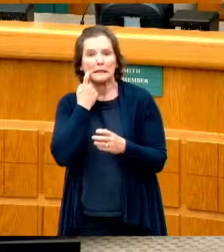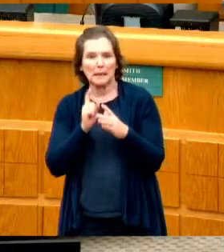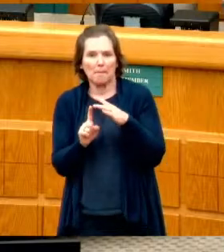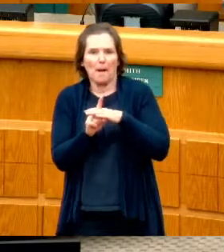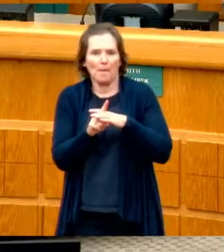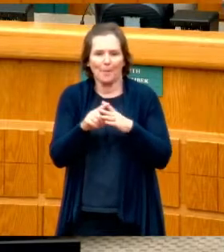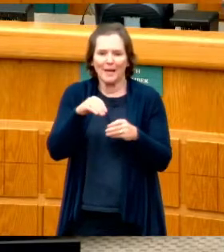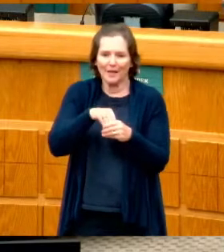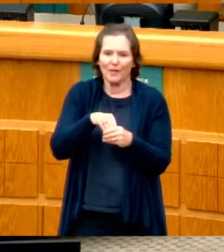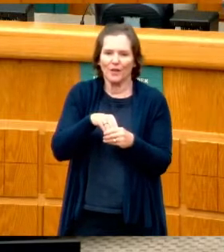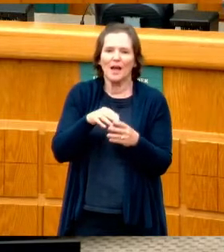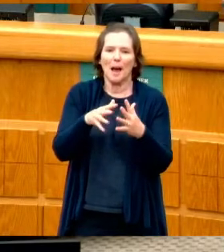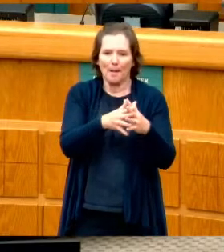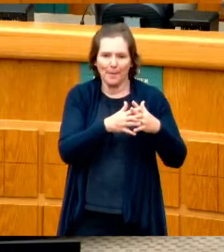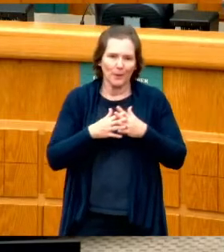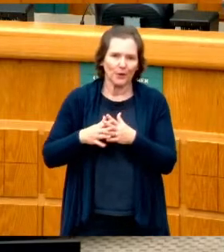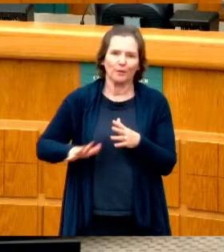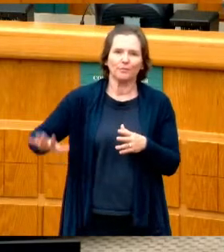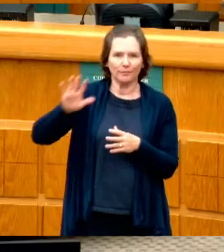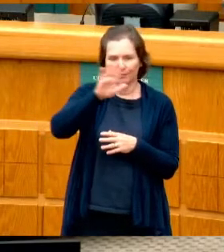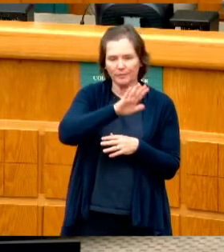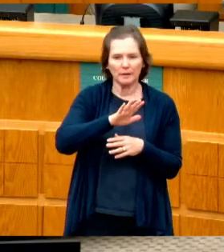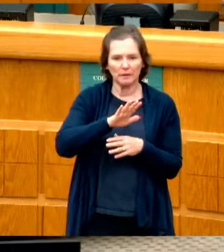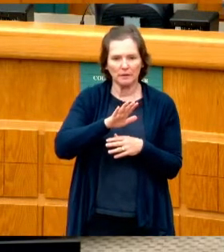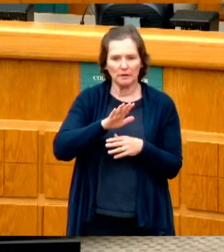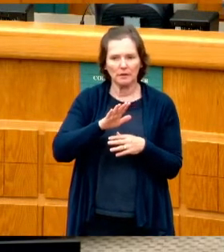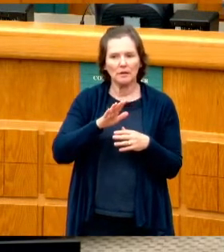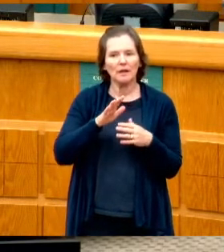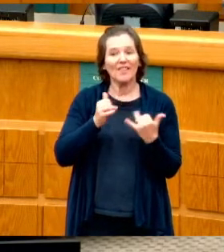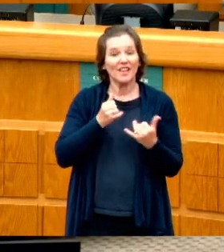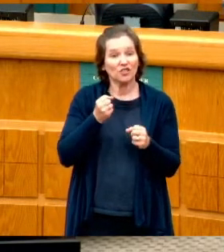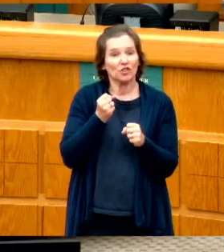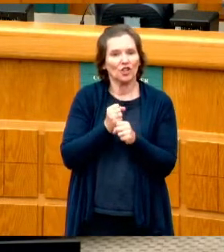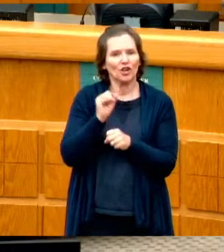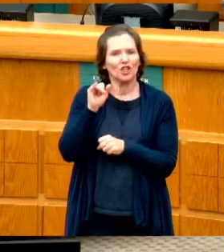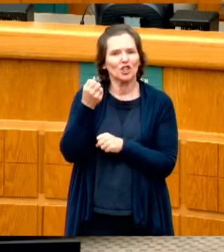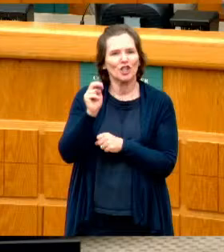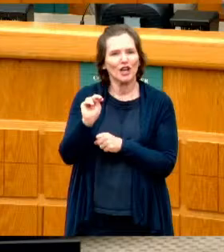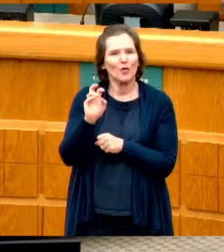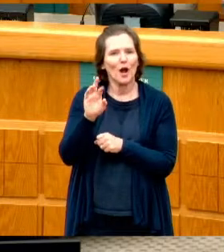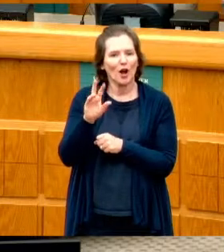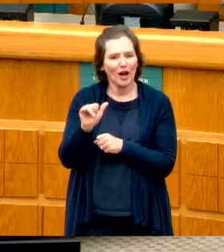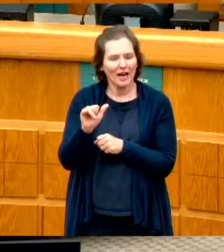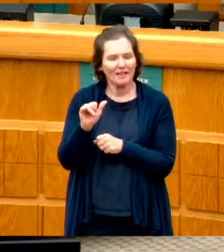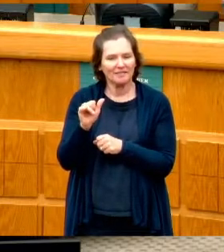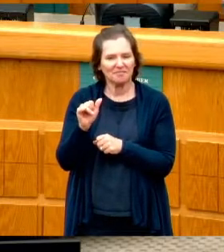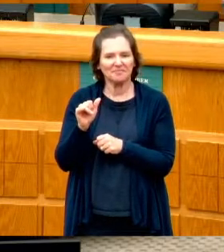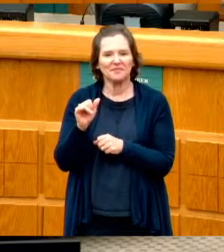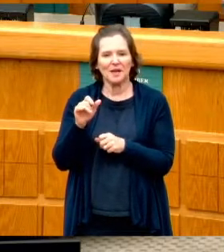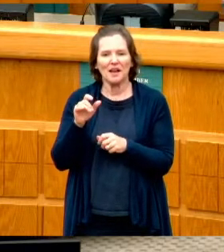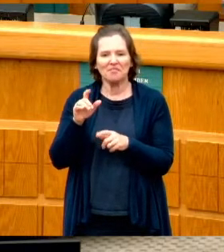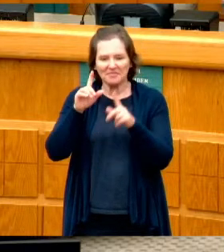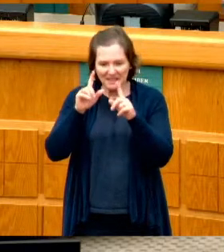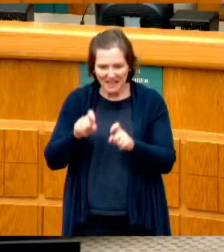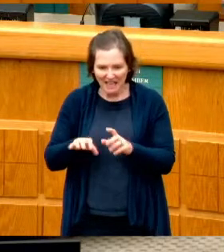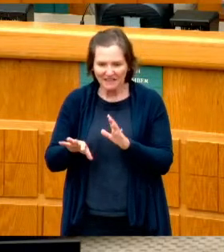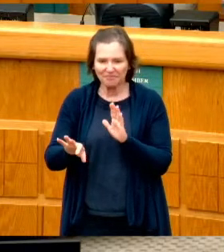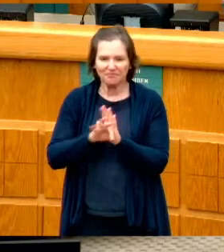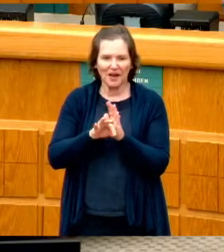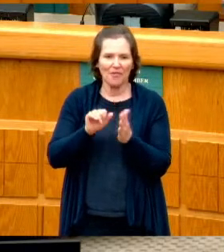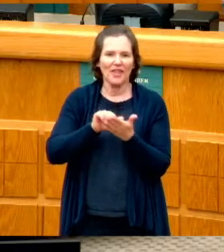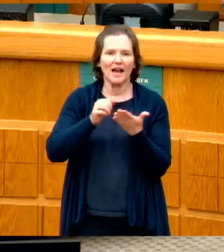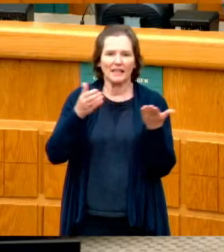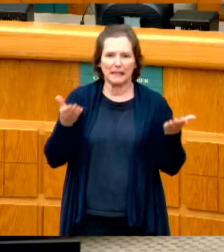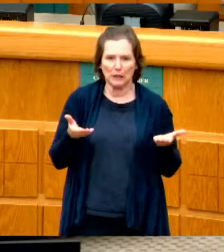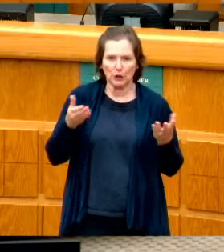In January of this year was the first time that we saw this variant in Nueces County. Scientists